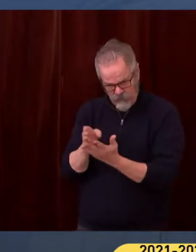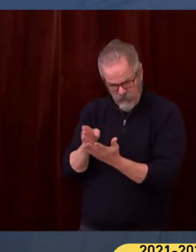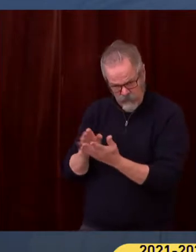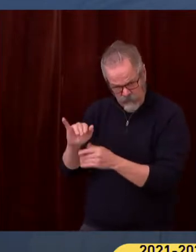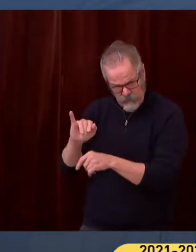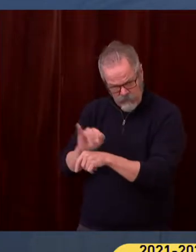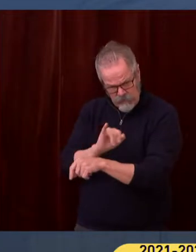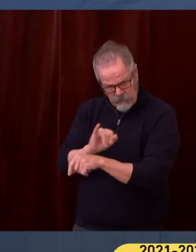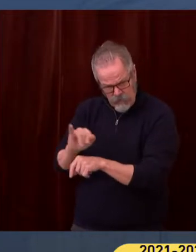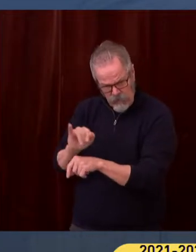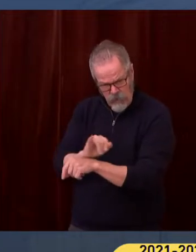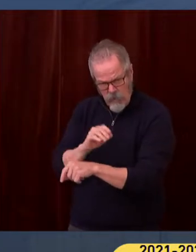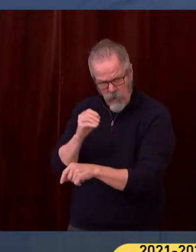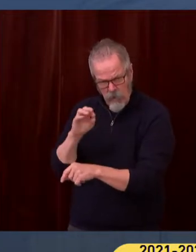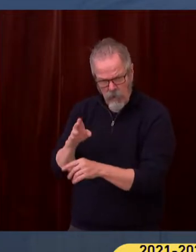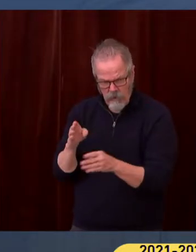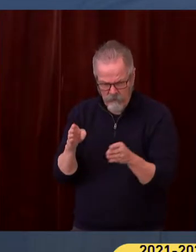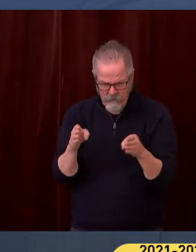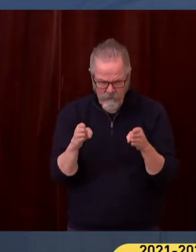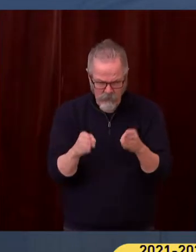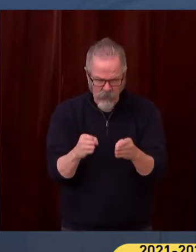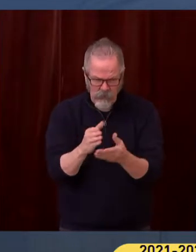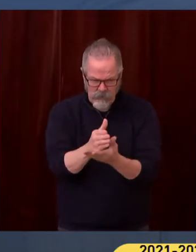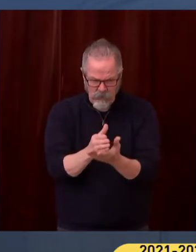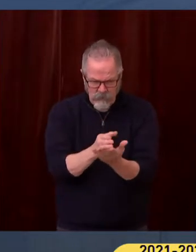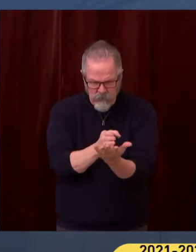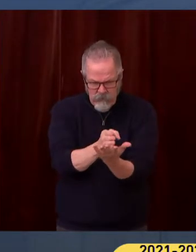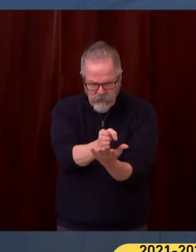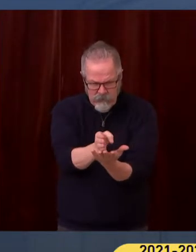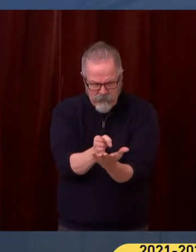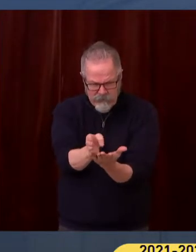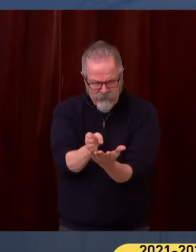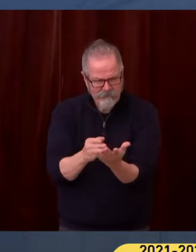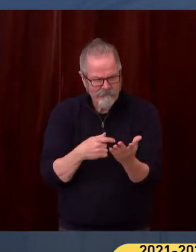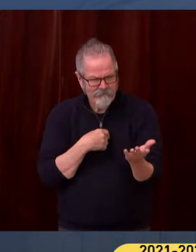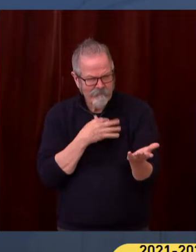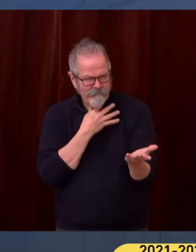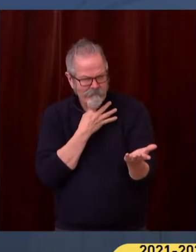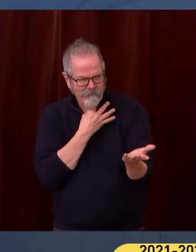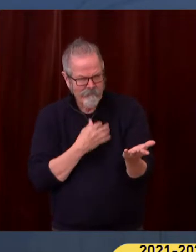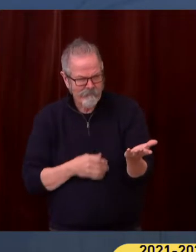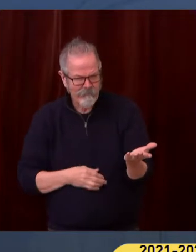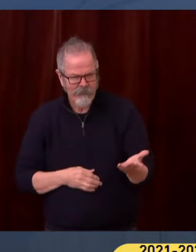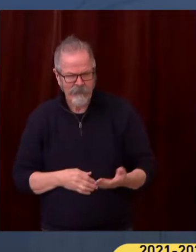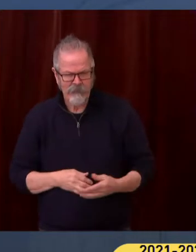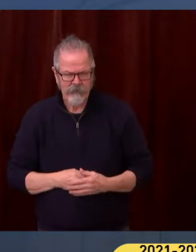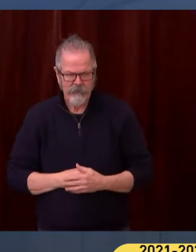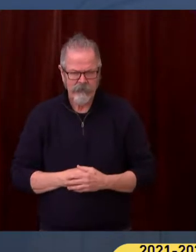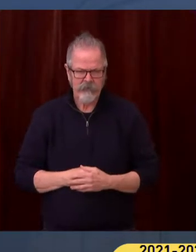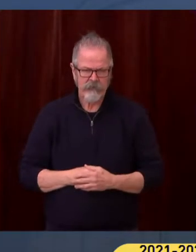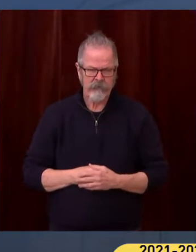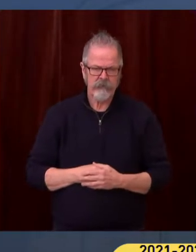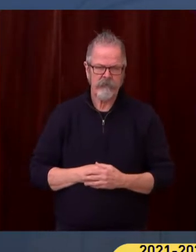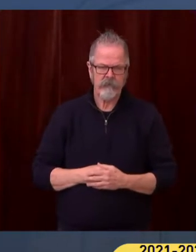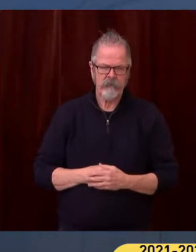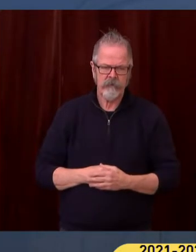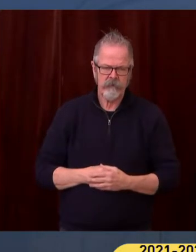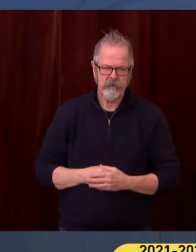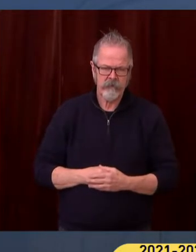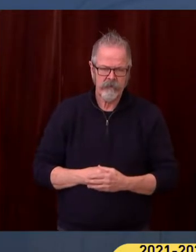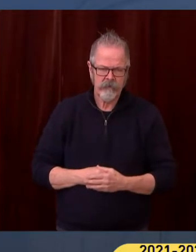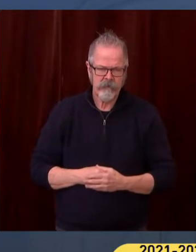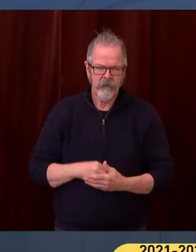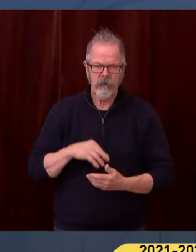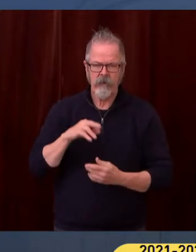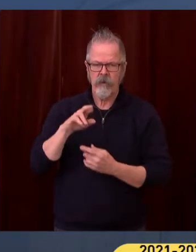Sure. Well, I mean, the goal is to have sort of a thoughtful economy-wide approach. At the same time, we've made meaningful progress